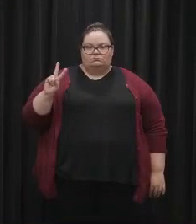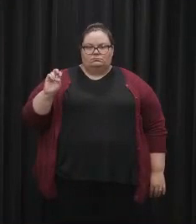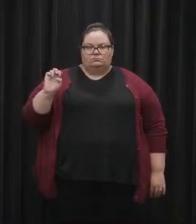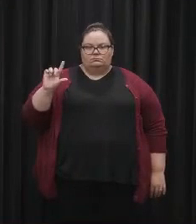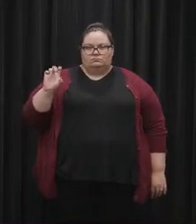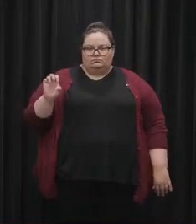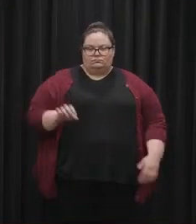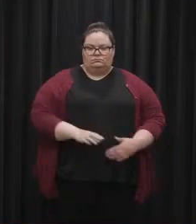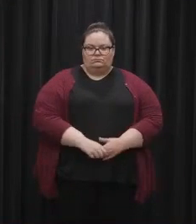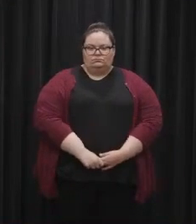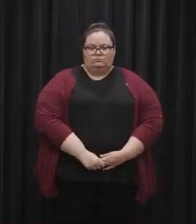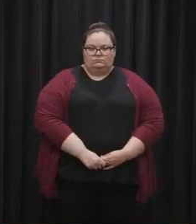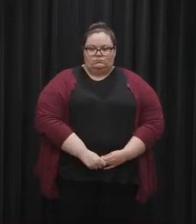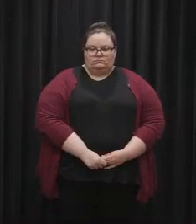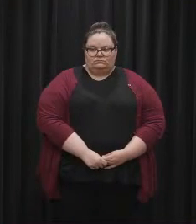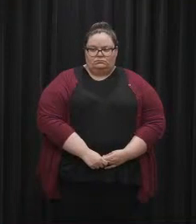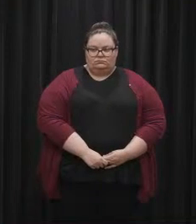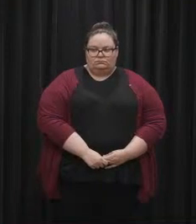Oui.